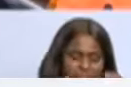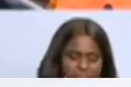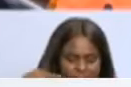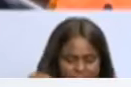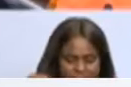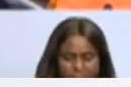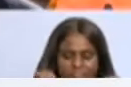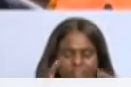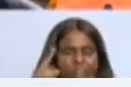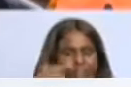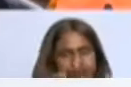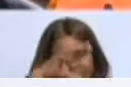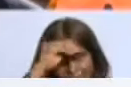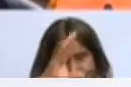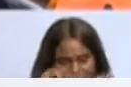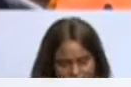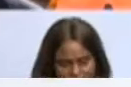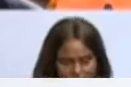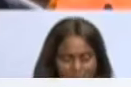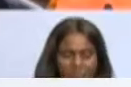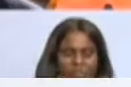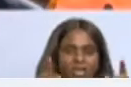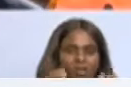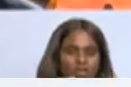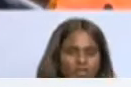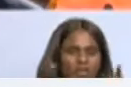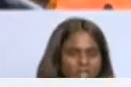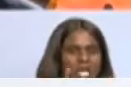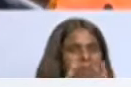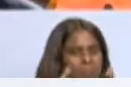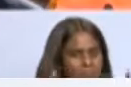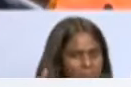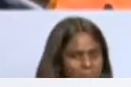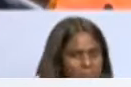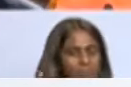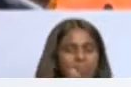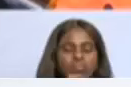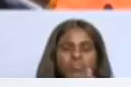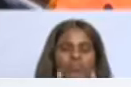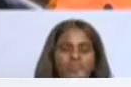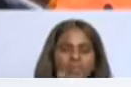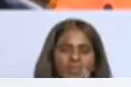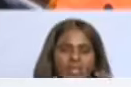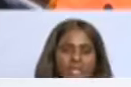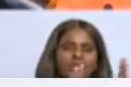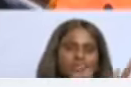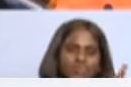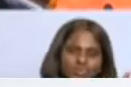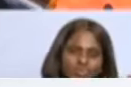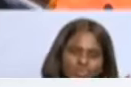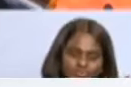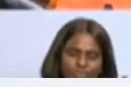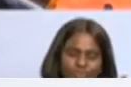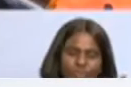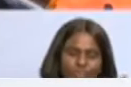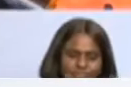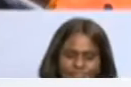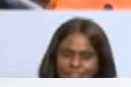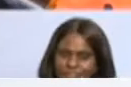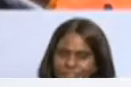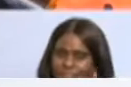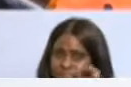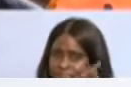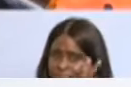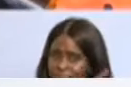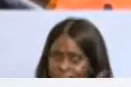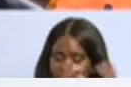learners, we have continued to expand infrastructure in our schools. Under the Constituent Development